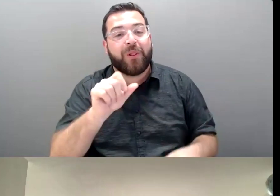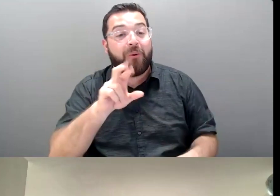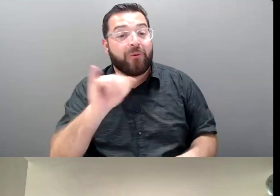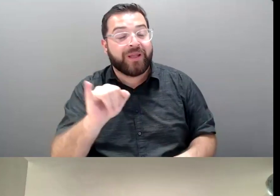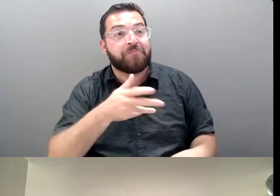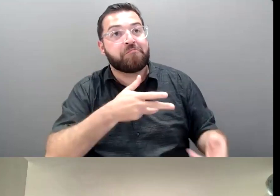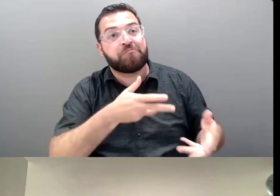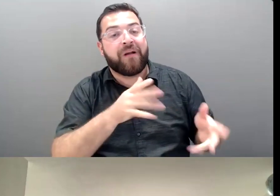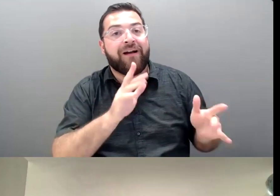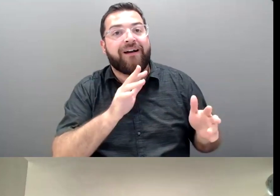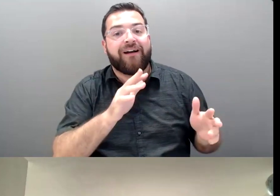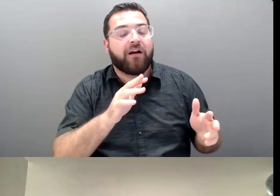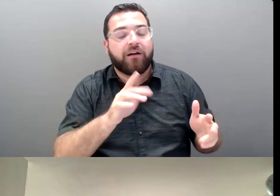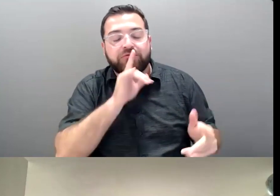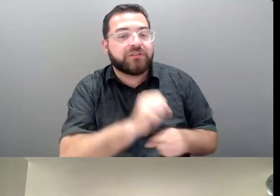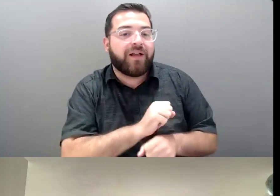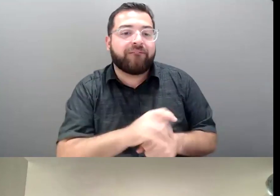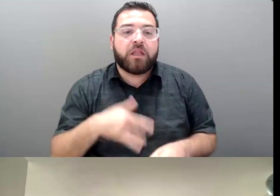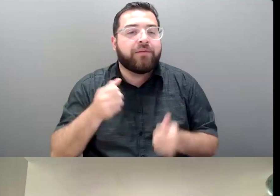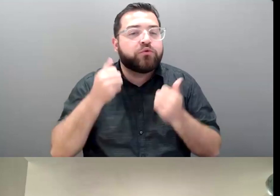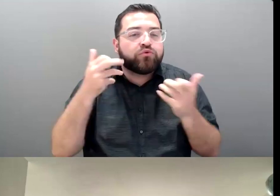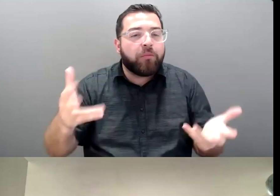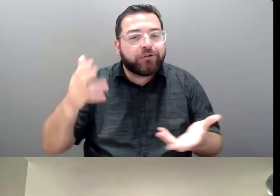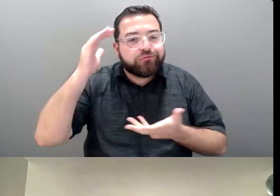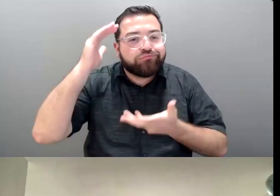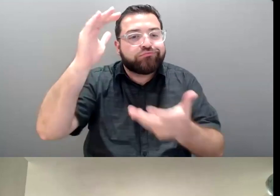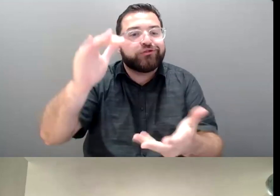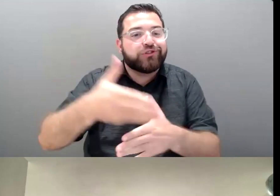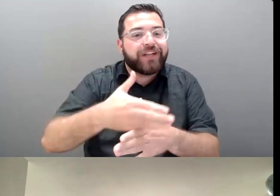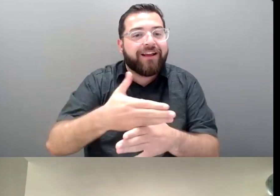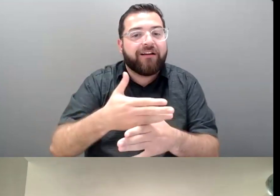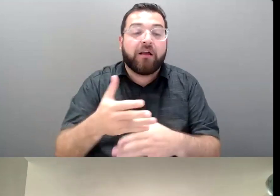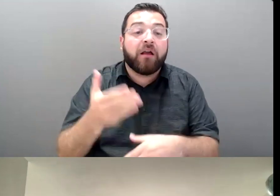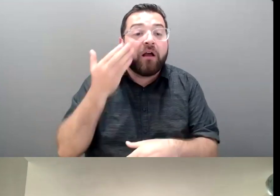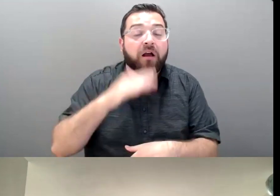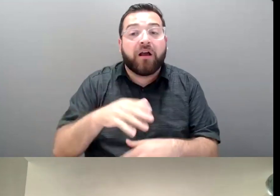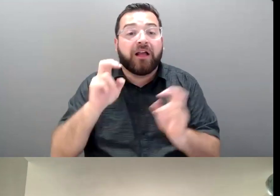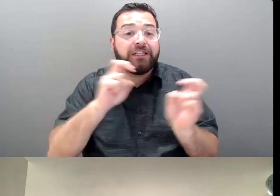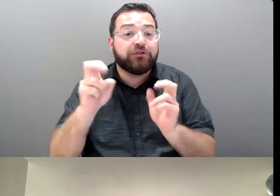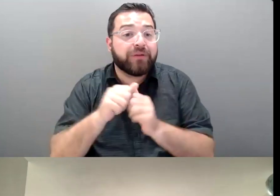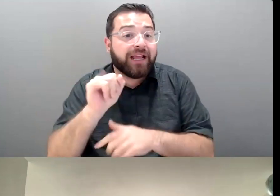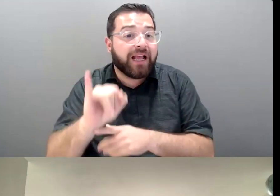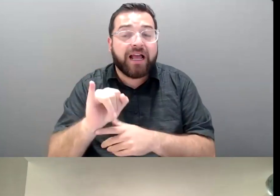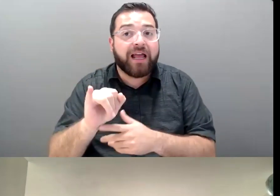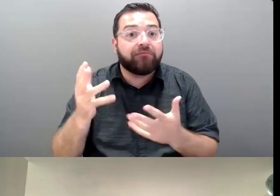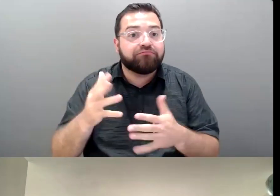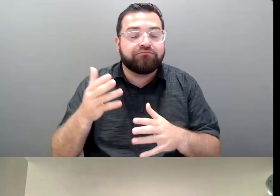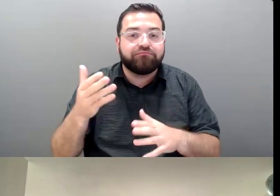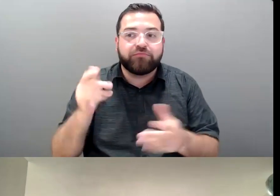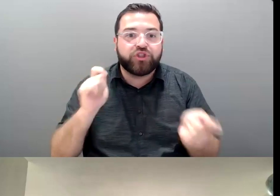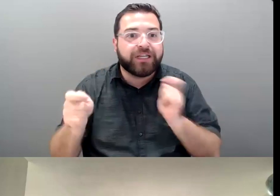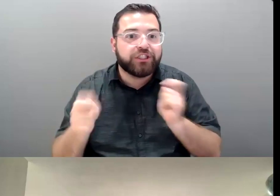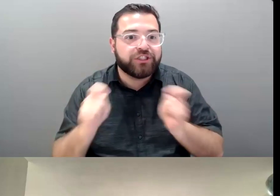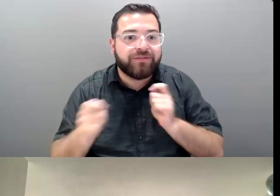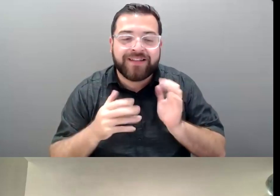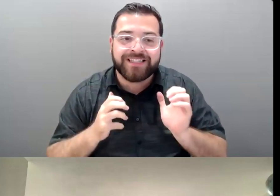I have so much to share. I think you all know this is sort of the issue with AI, right? Things are changing incredibly quickly, and